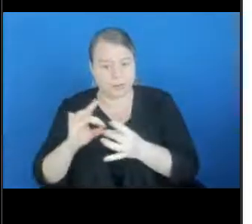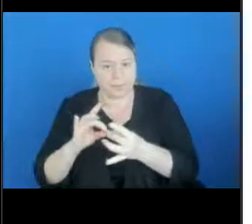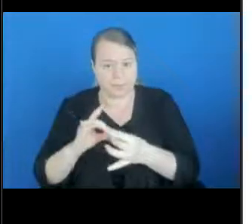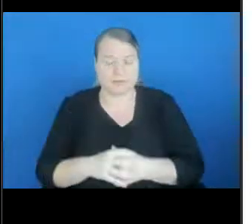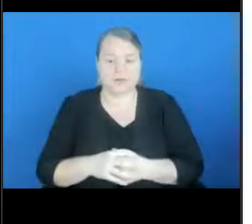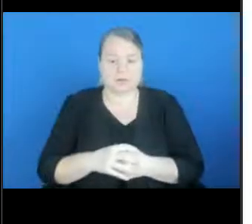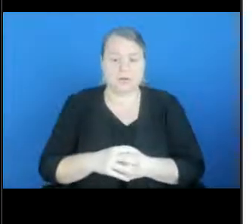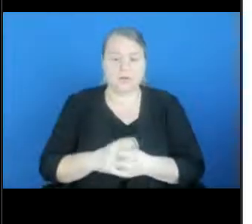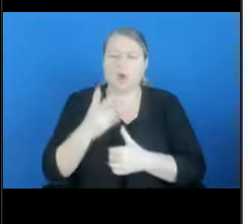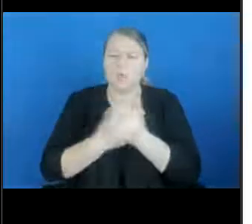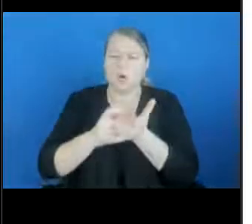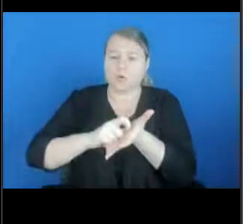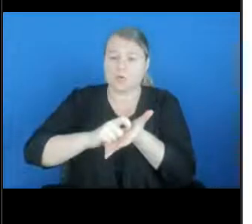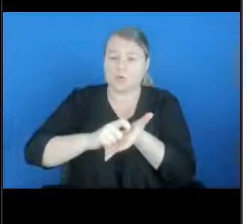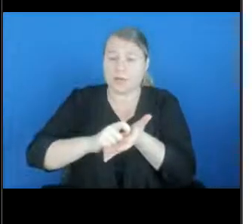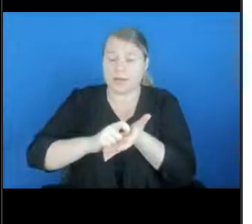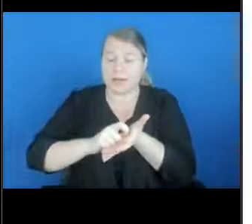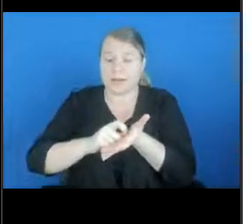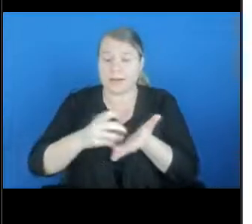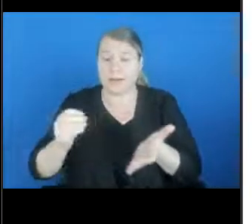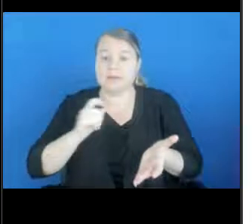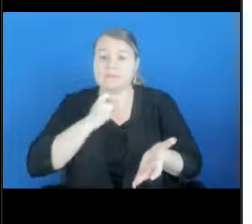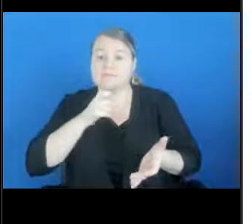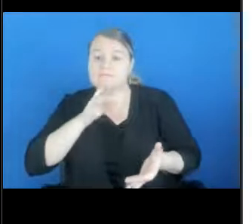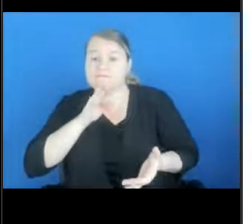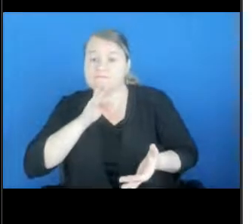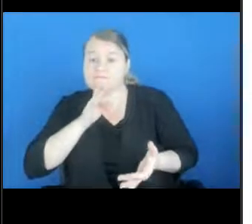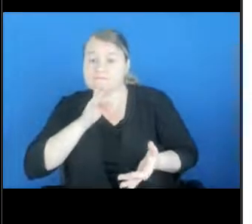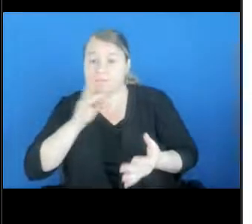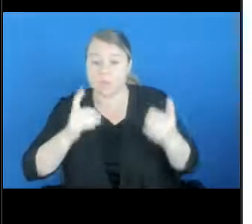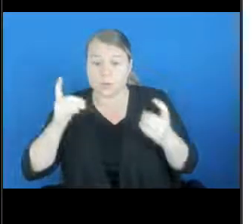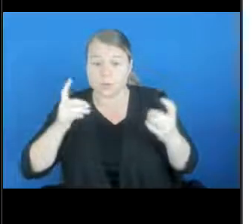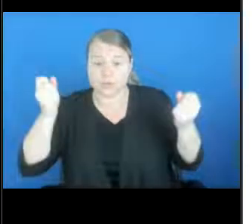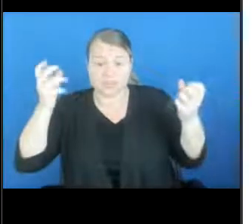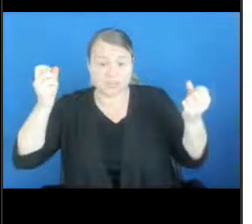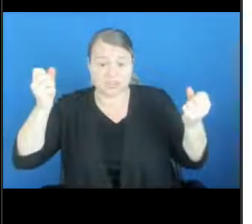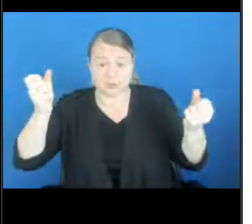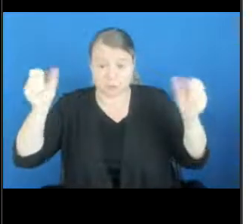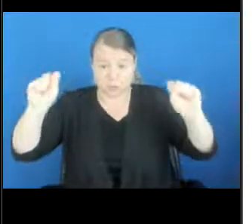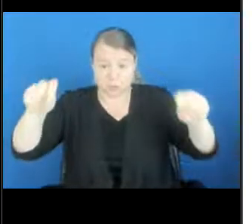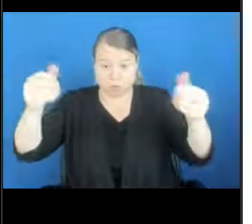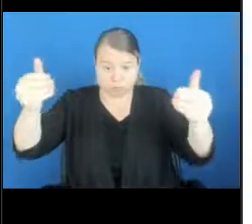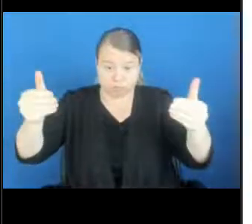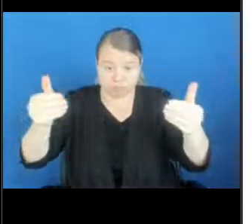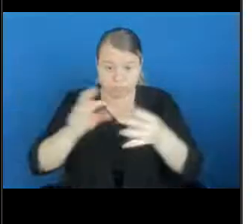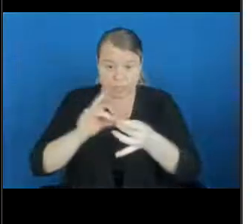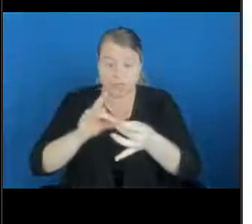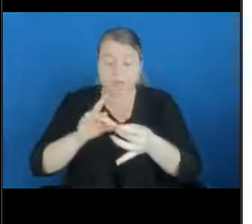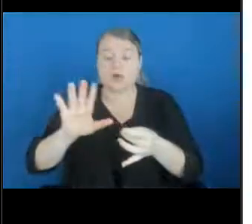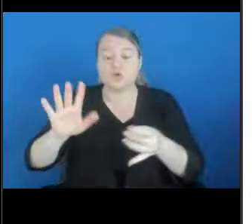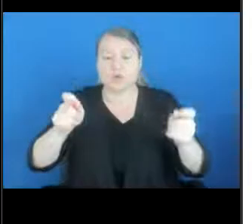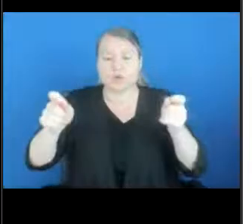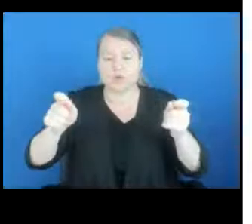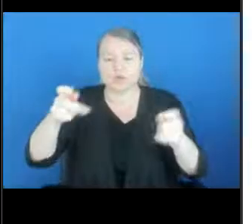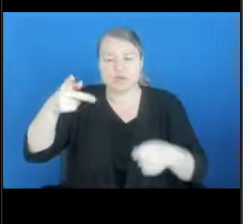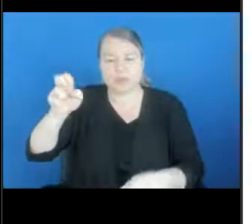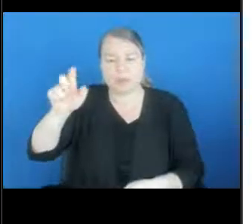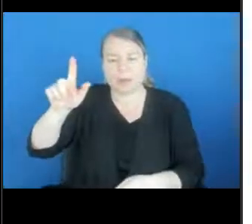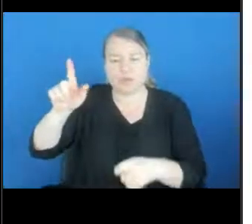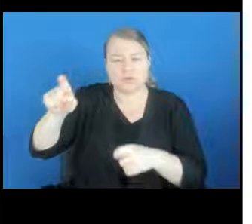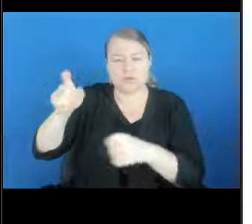taking both written and verbal questions, as well as comments. In your control panel, you should have a questions pane that will allow you